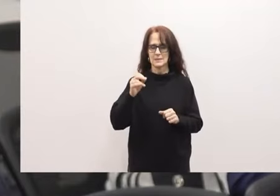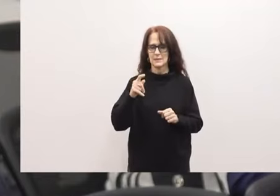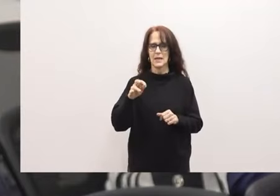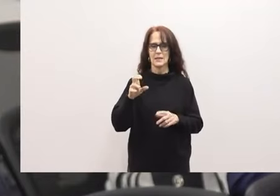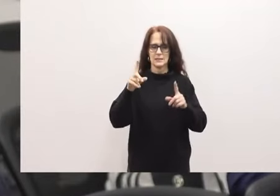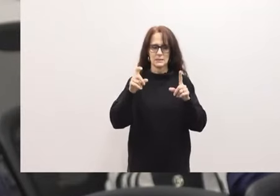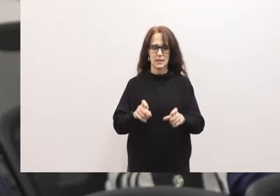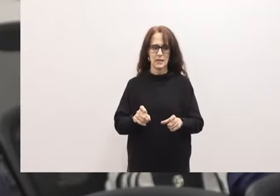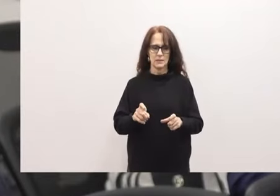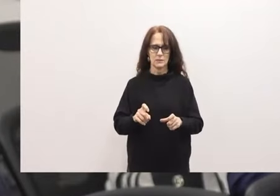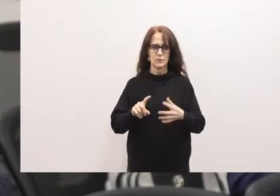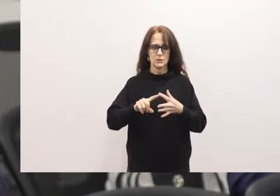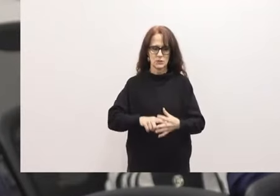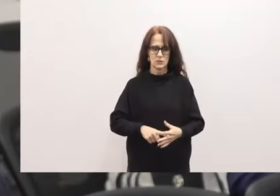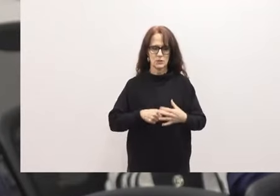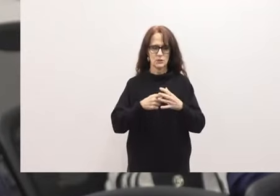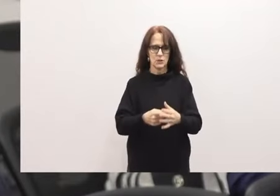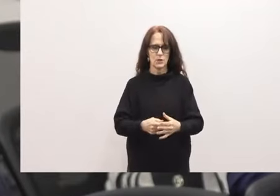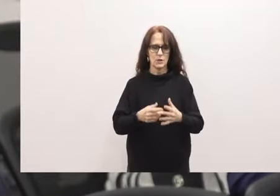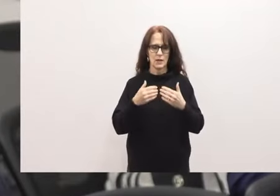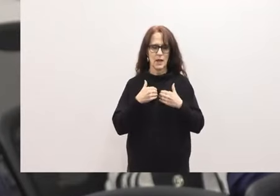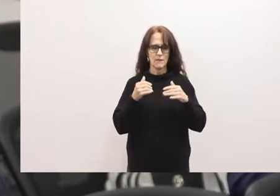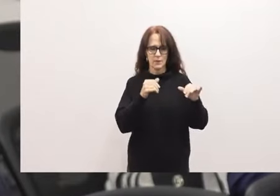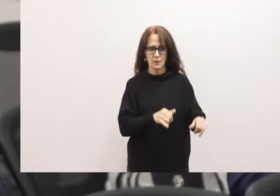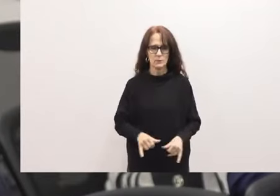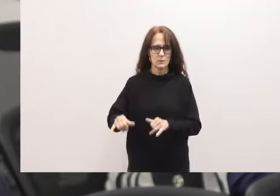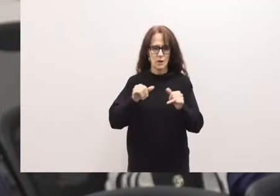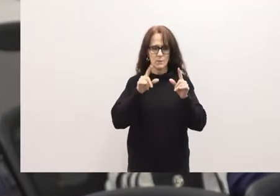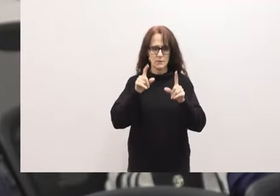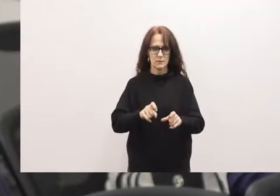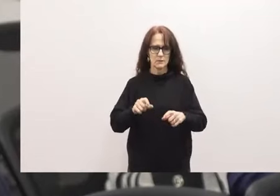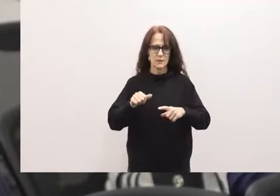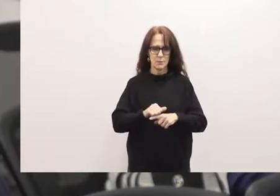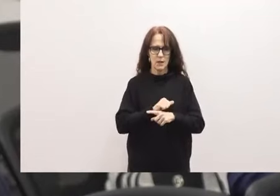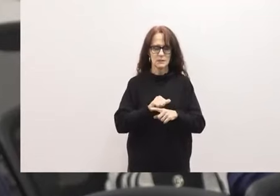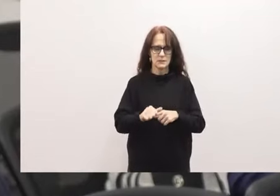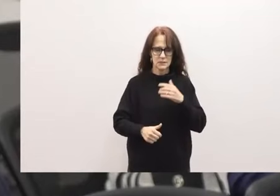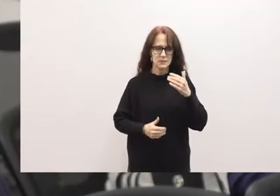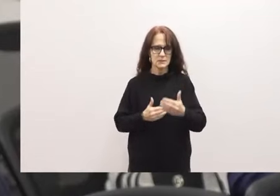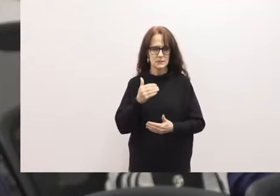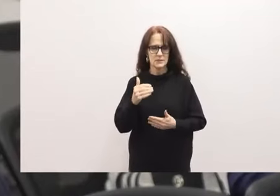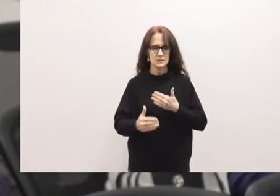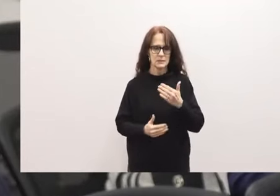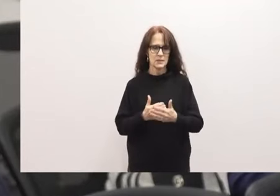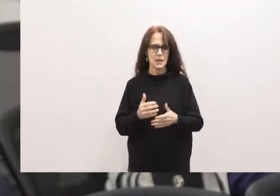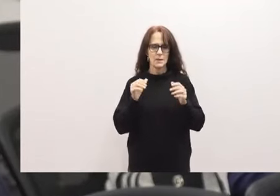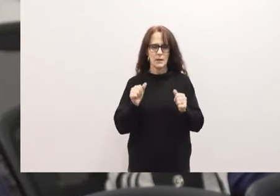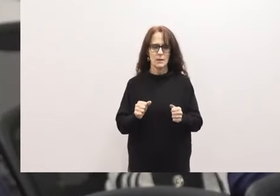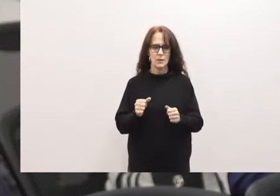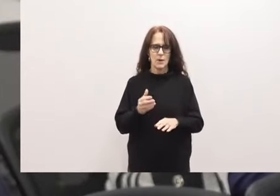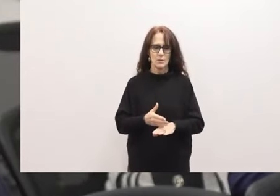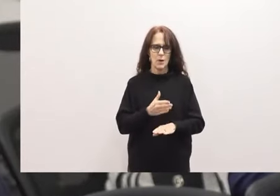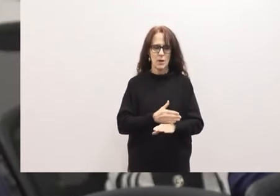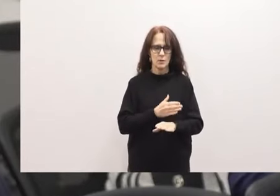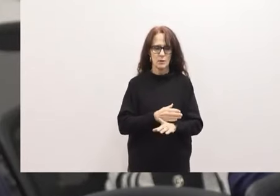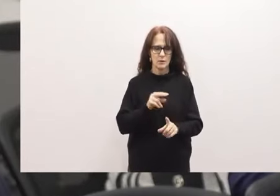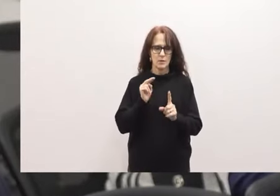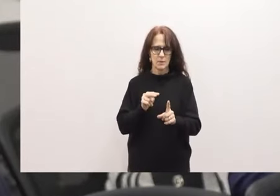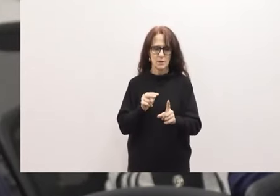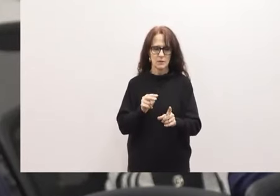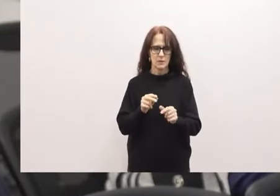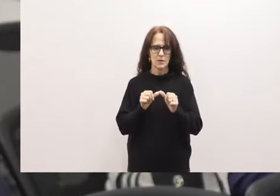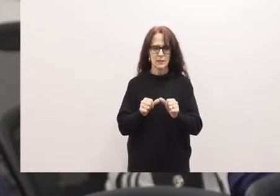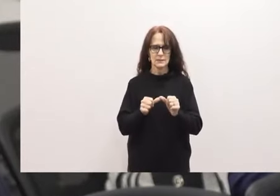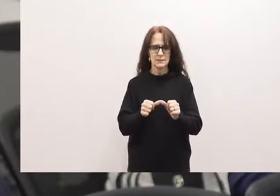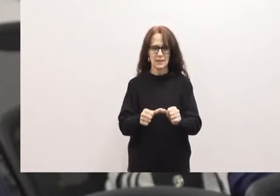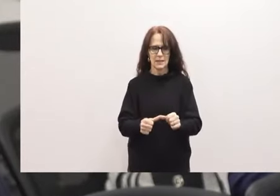into that tempo again of having those common assessments, the practices, as well as being able to progress monitor consistently.